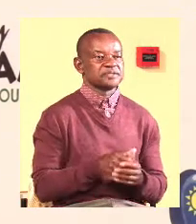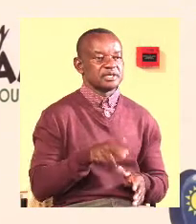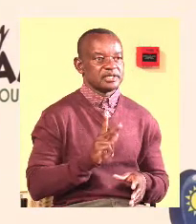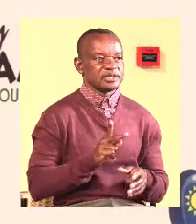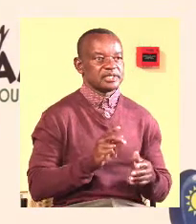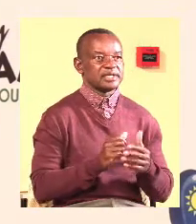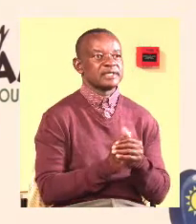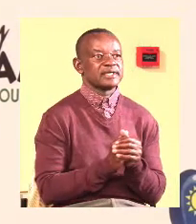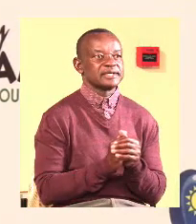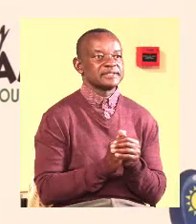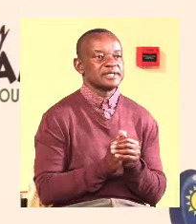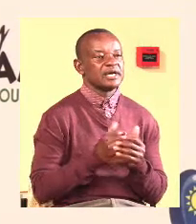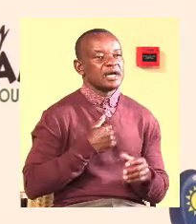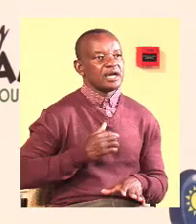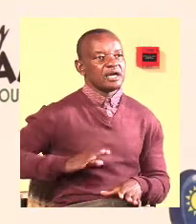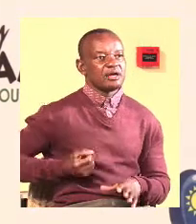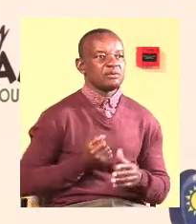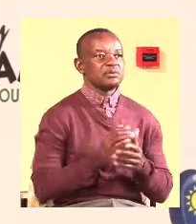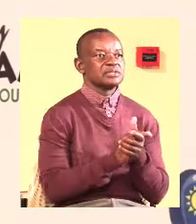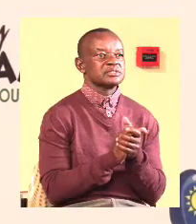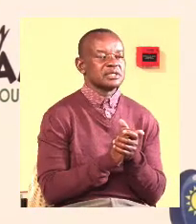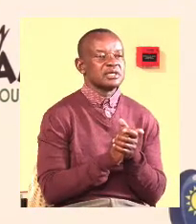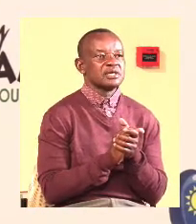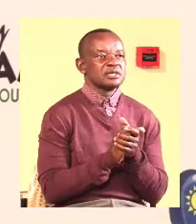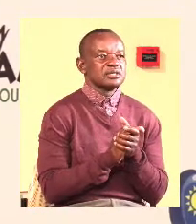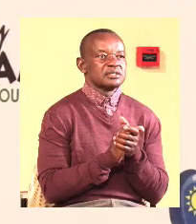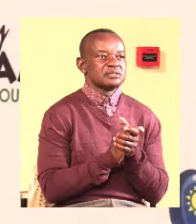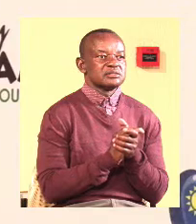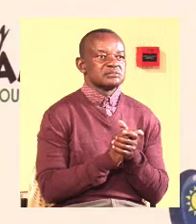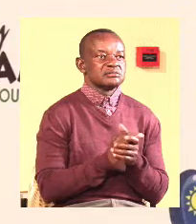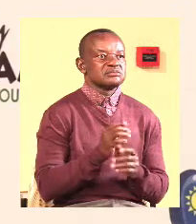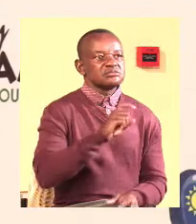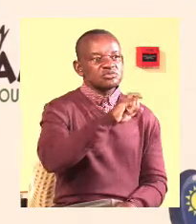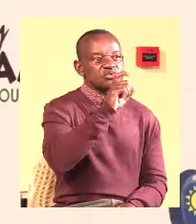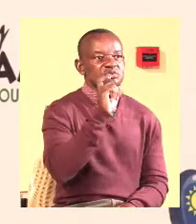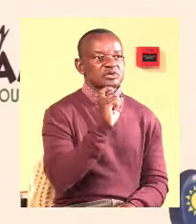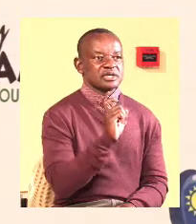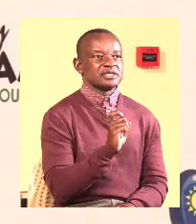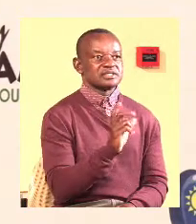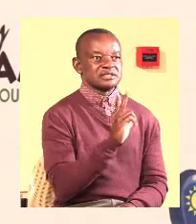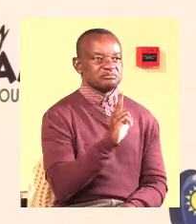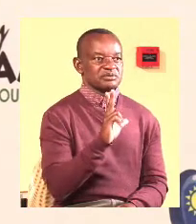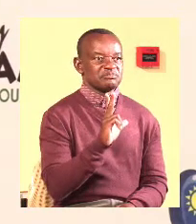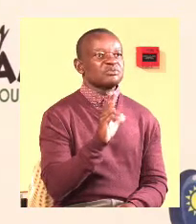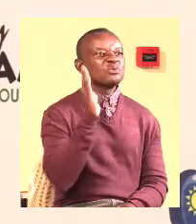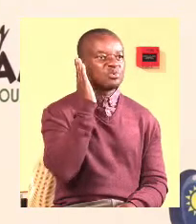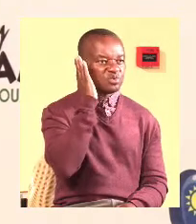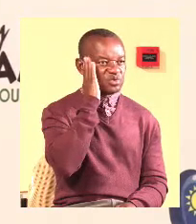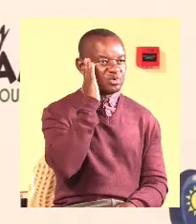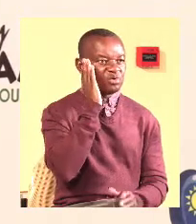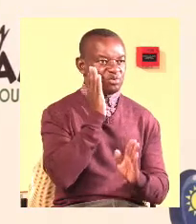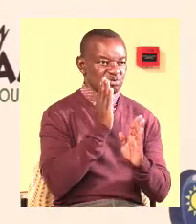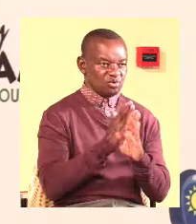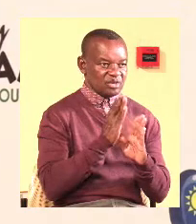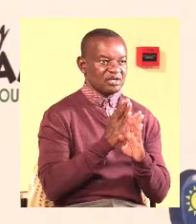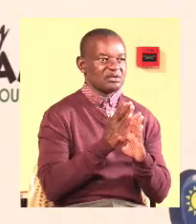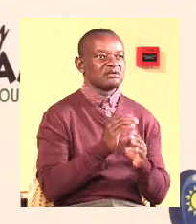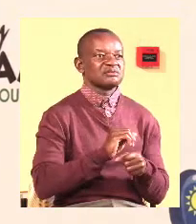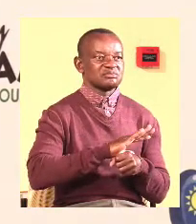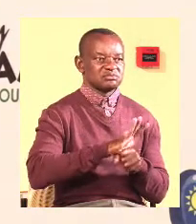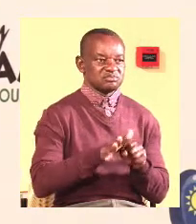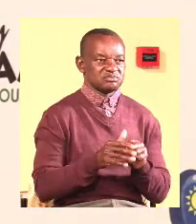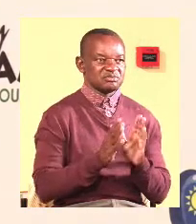on COVID-19, let us not be selfish. Let us take care of one another. Let us